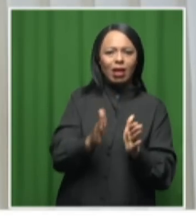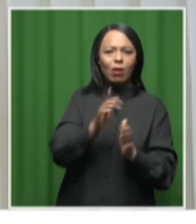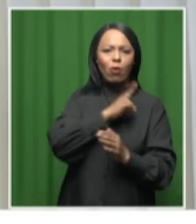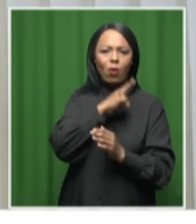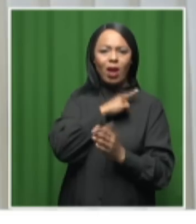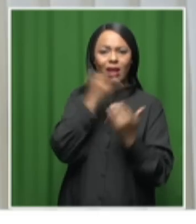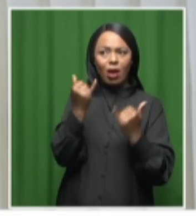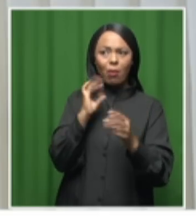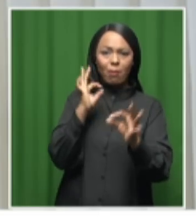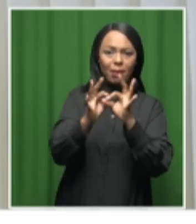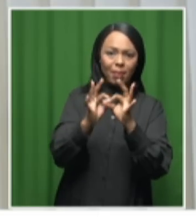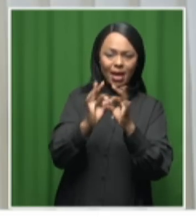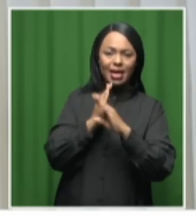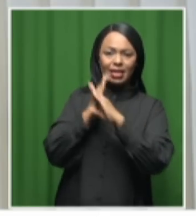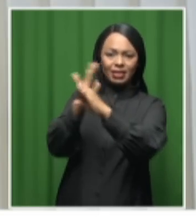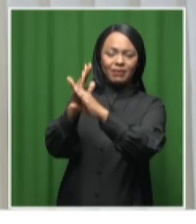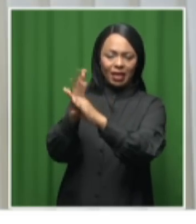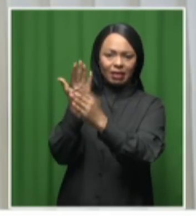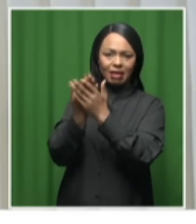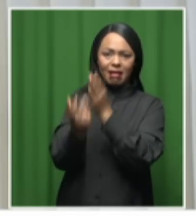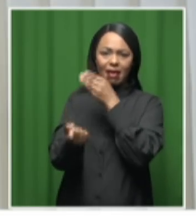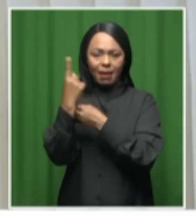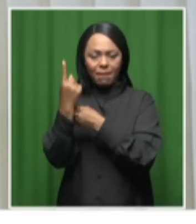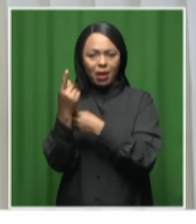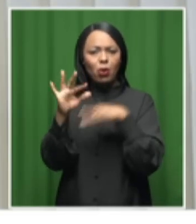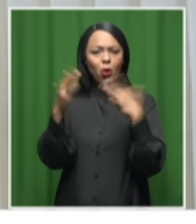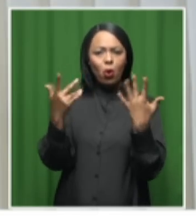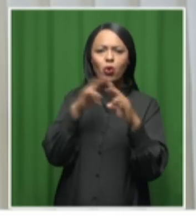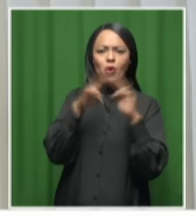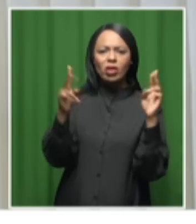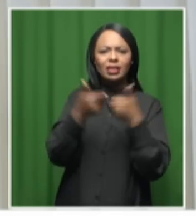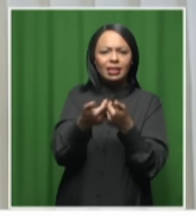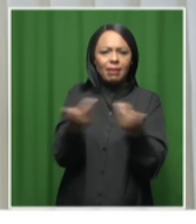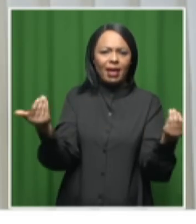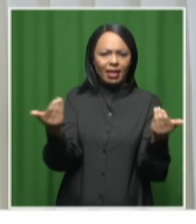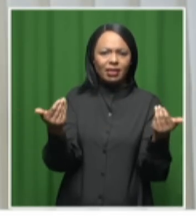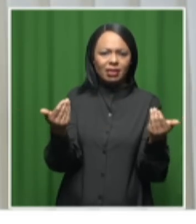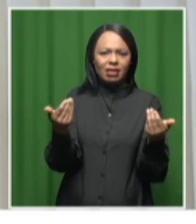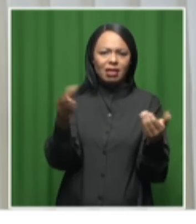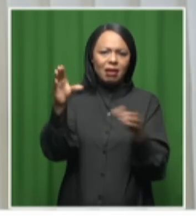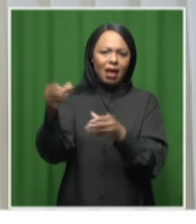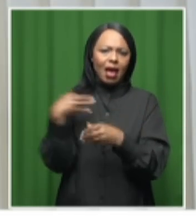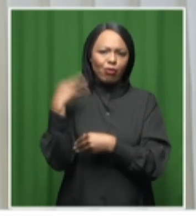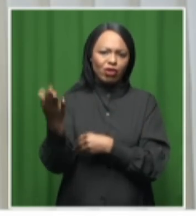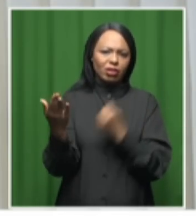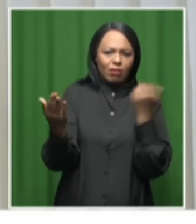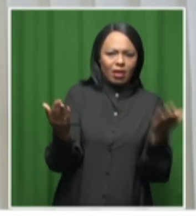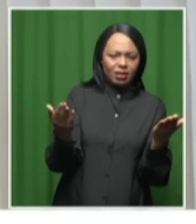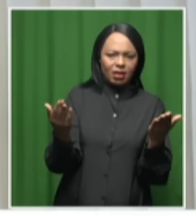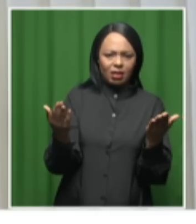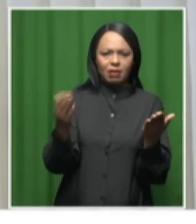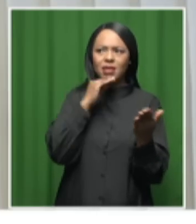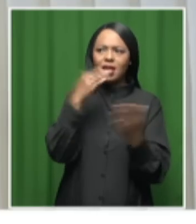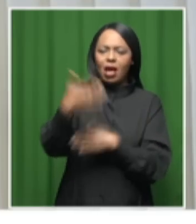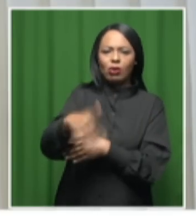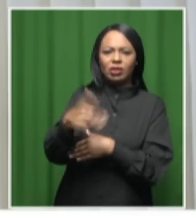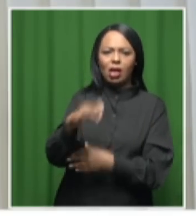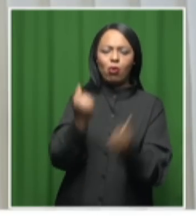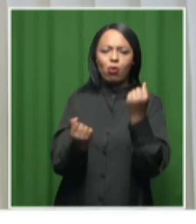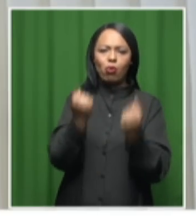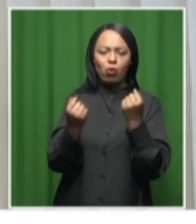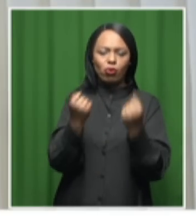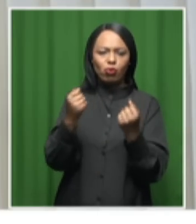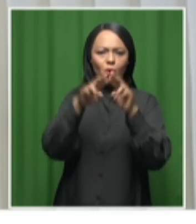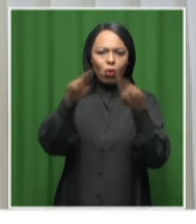that particular defense or plea could have been raised, and not in a separate urgent application, which is going to take place outside the confines of